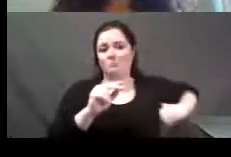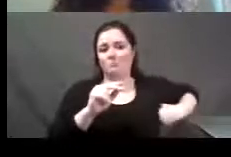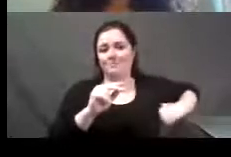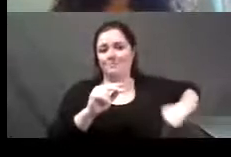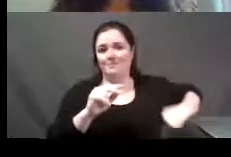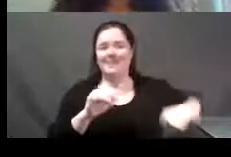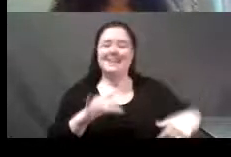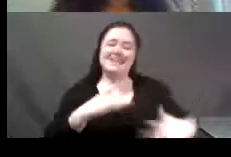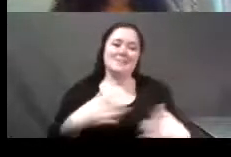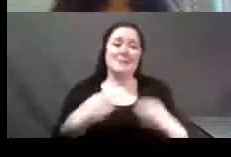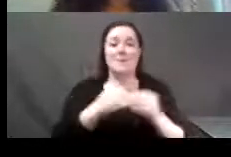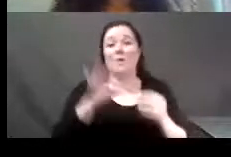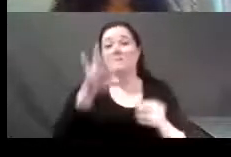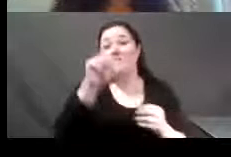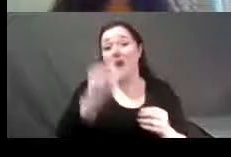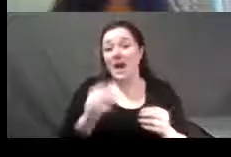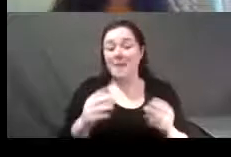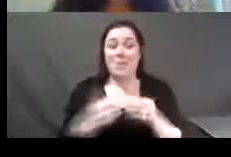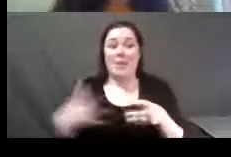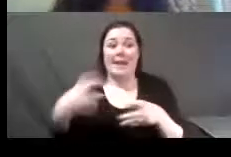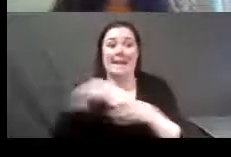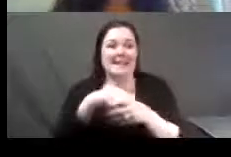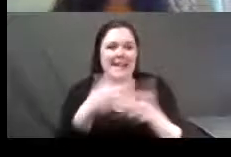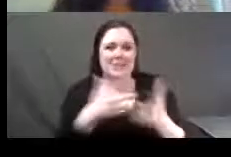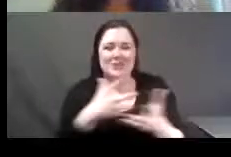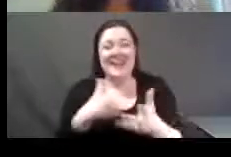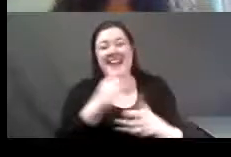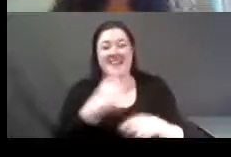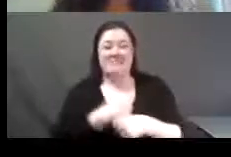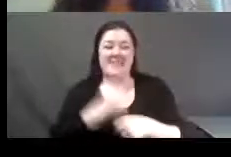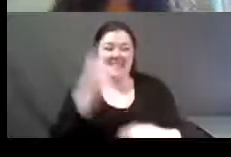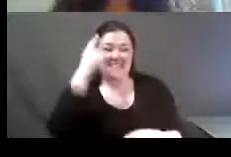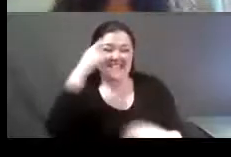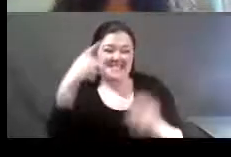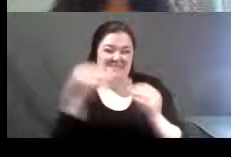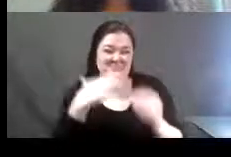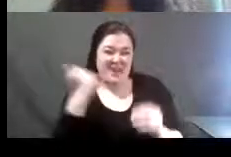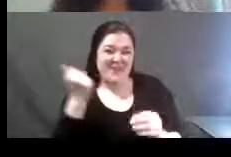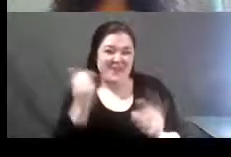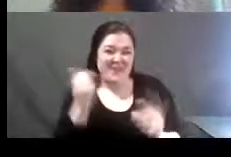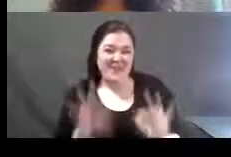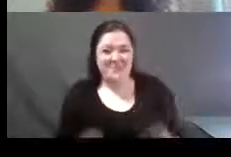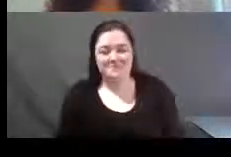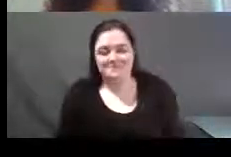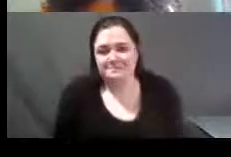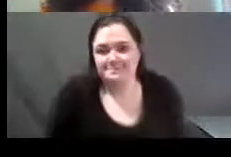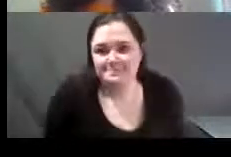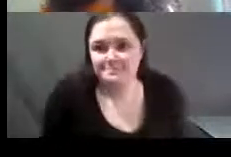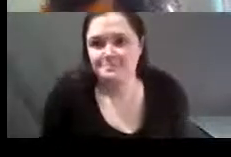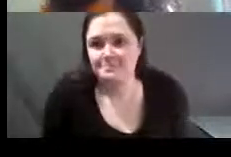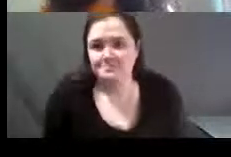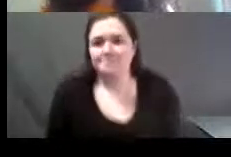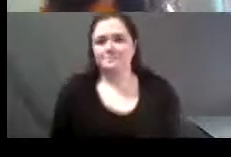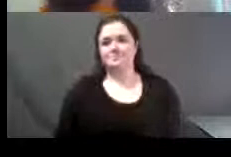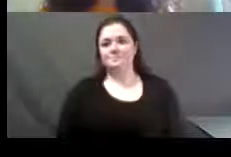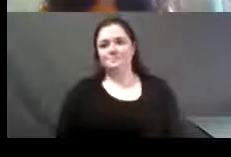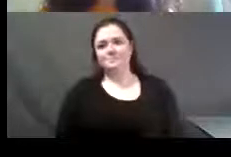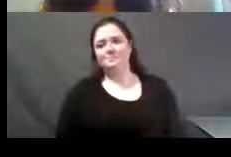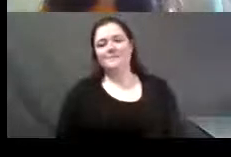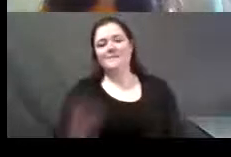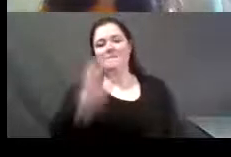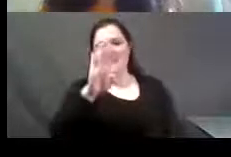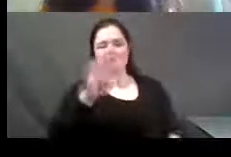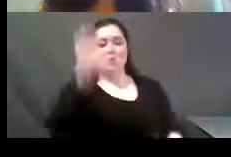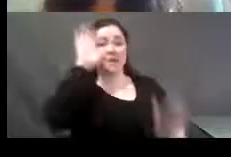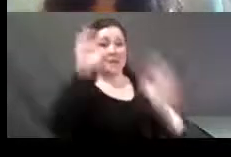and more engaging, but it also just makes more sense. Because again, Facebook image descriptions aren't that good. So